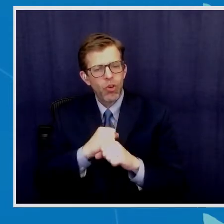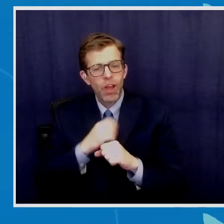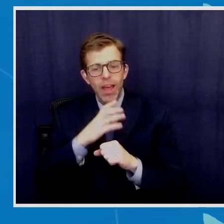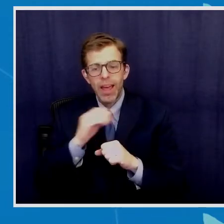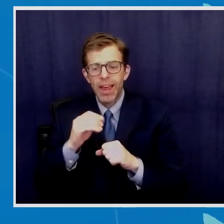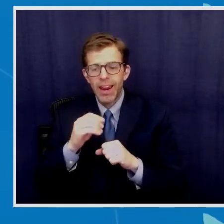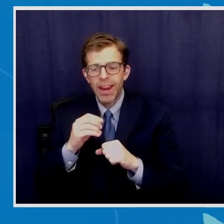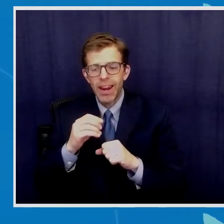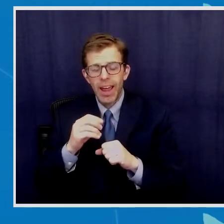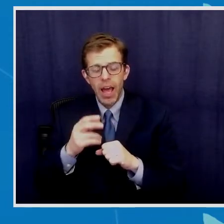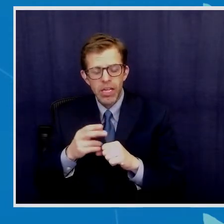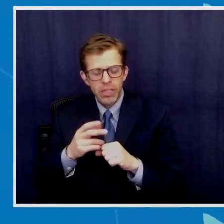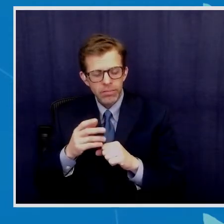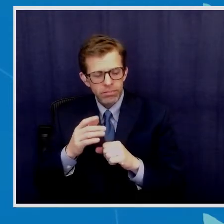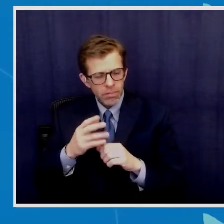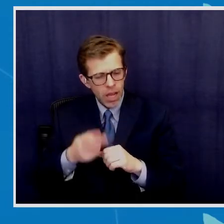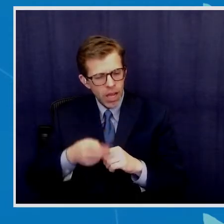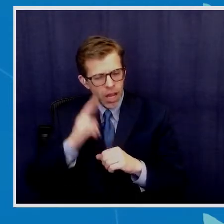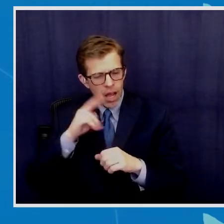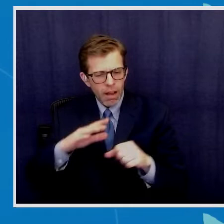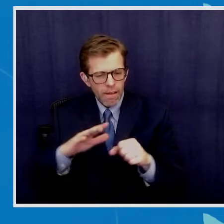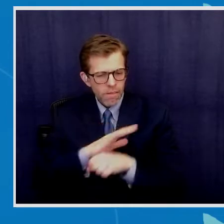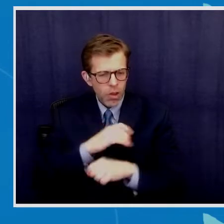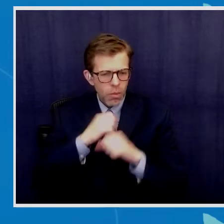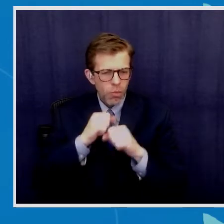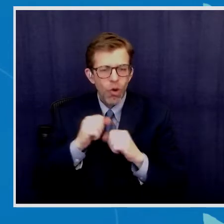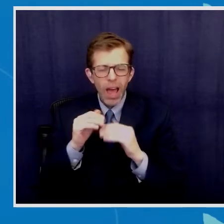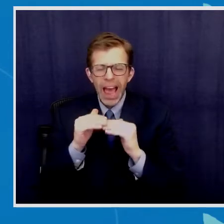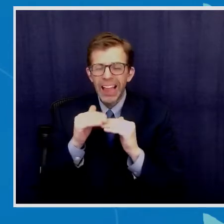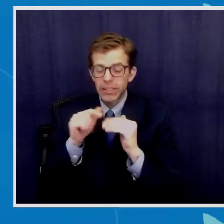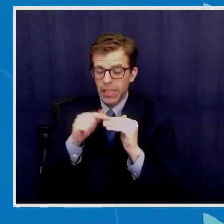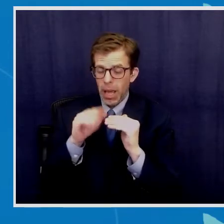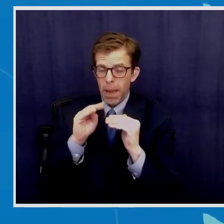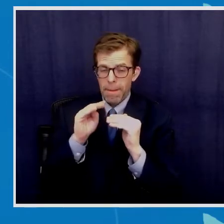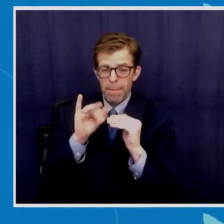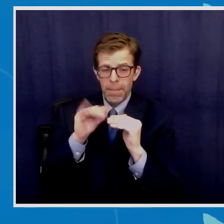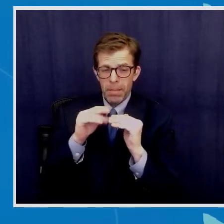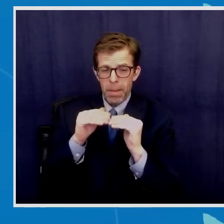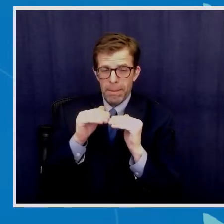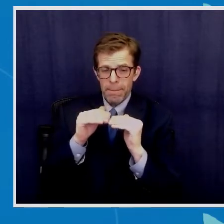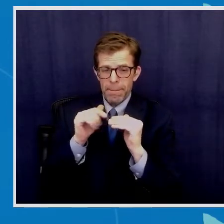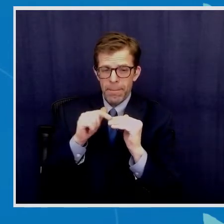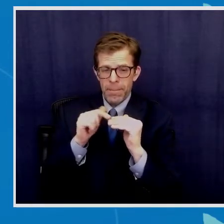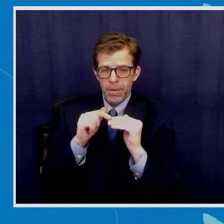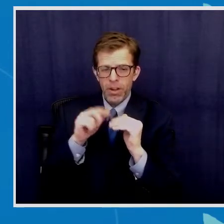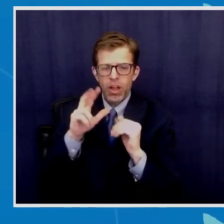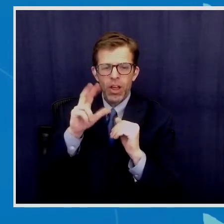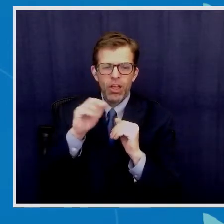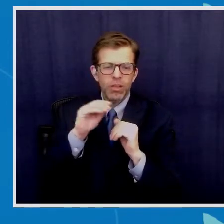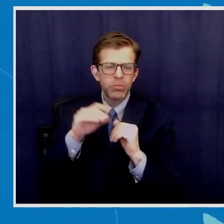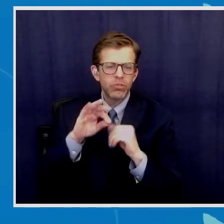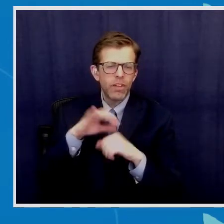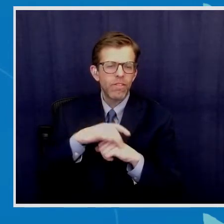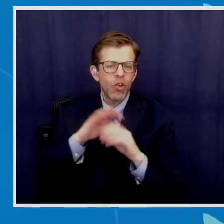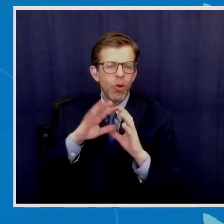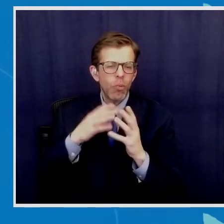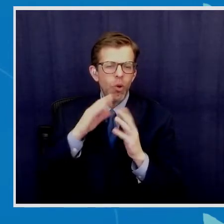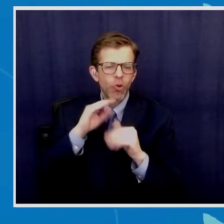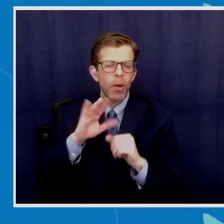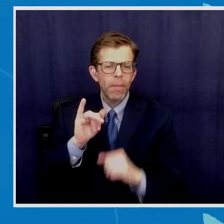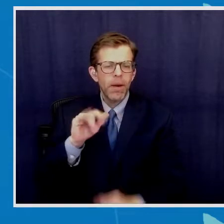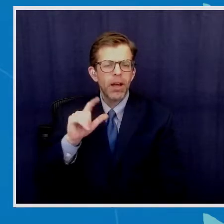protect, at least, so at least meaning it's the minimum that needs to be done, 30% of the global ocean by 2030.